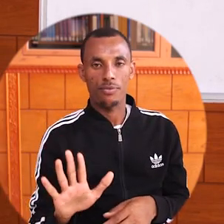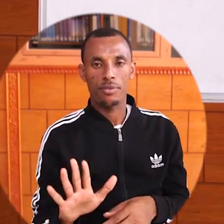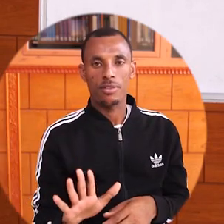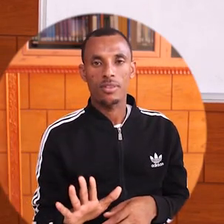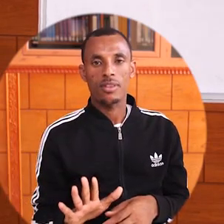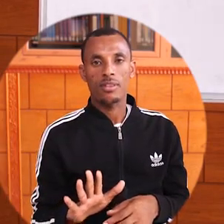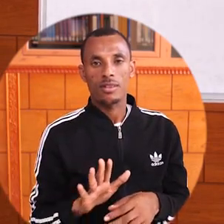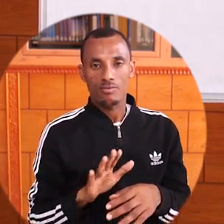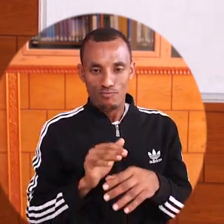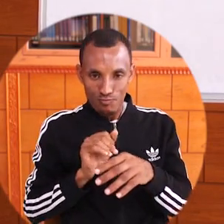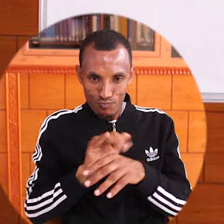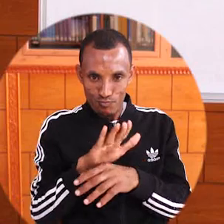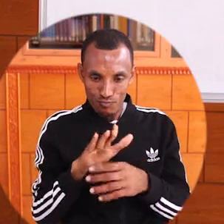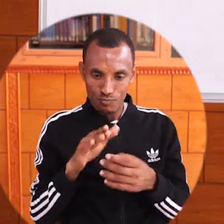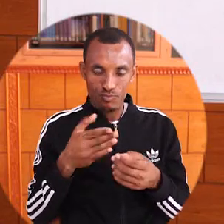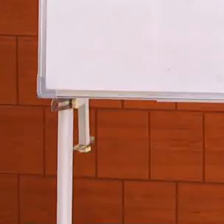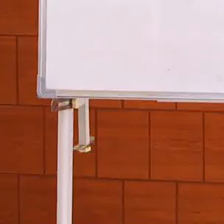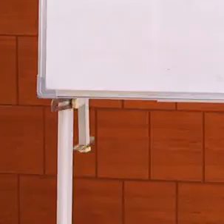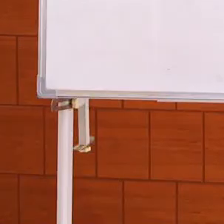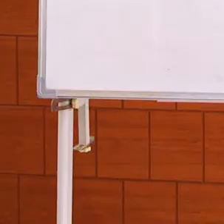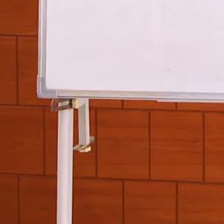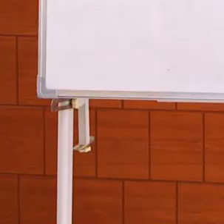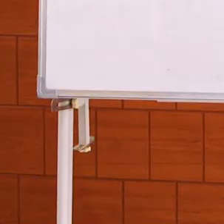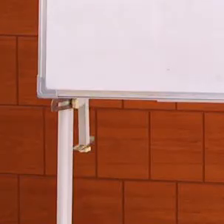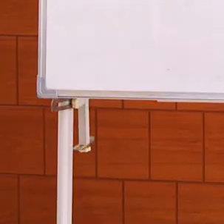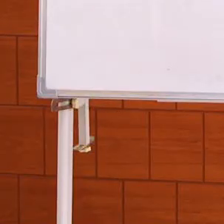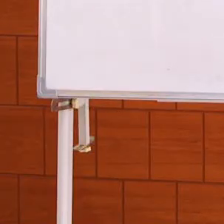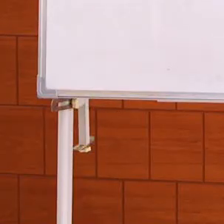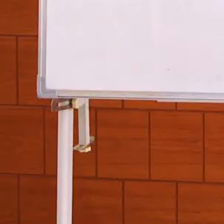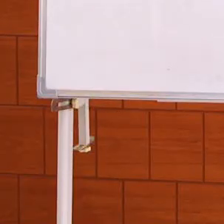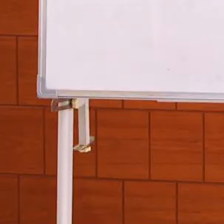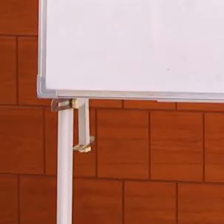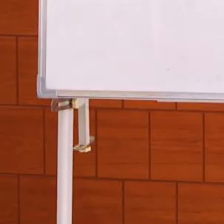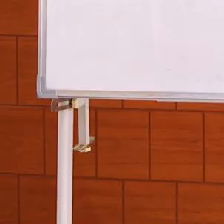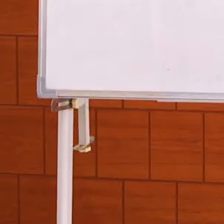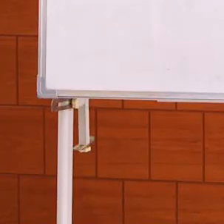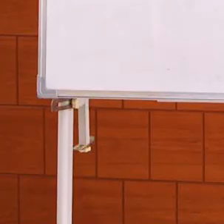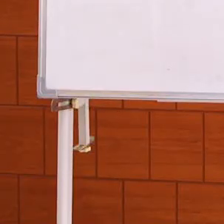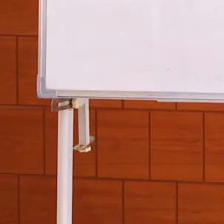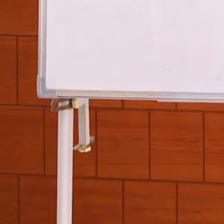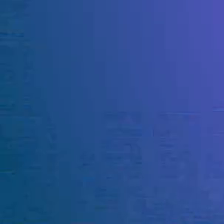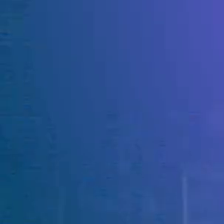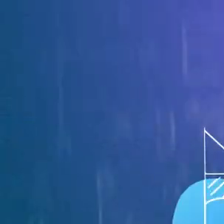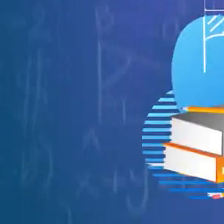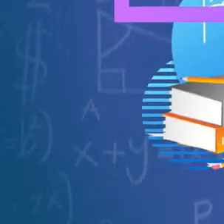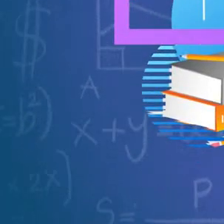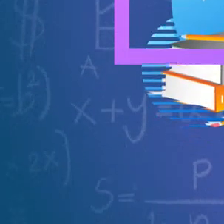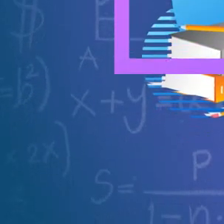8455. Thank you, student. See you again.